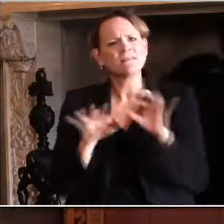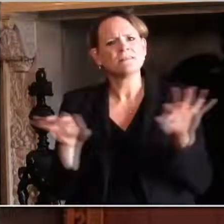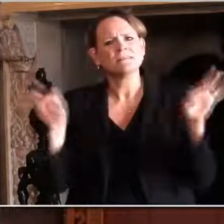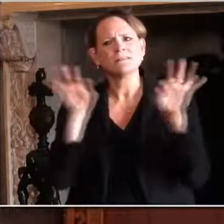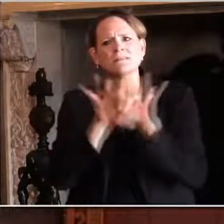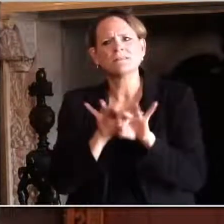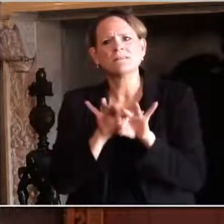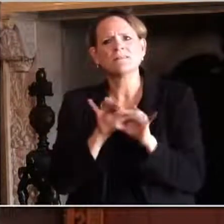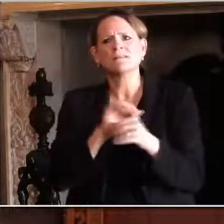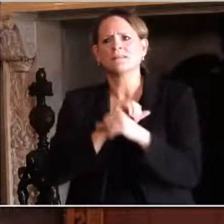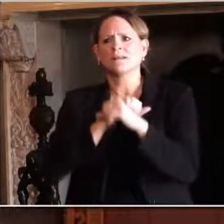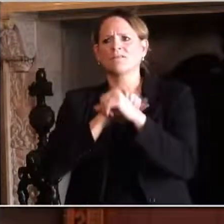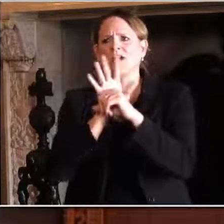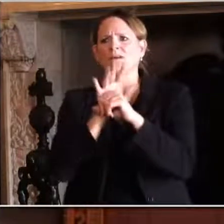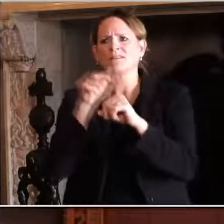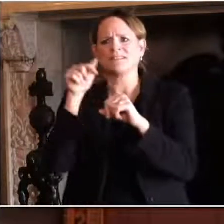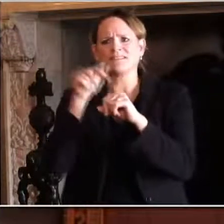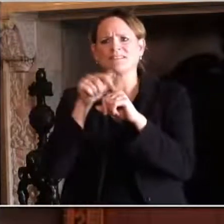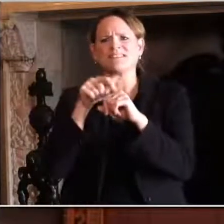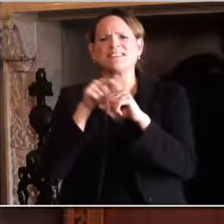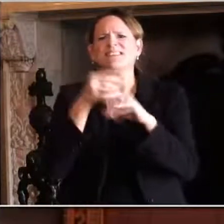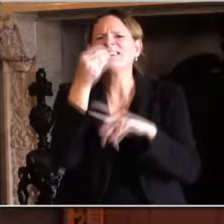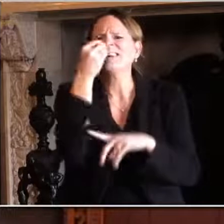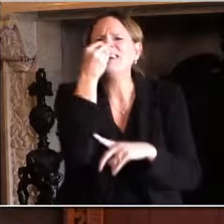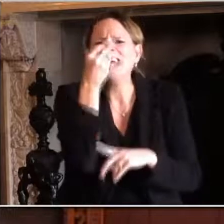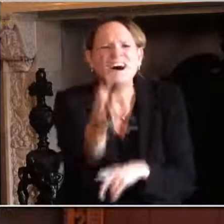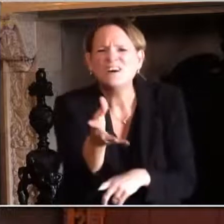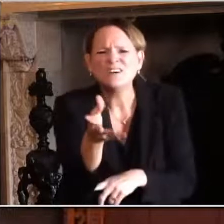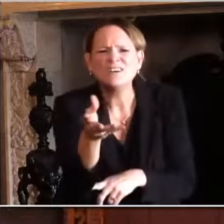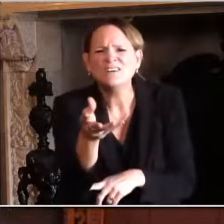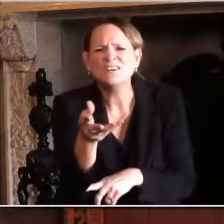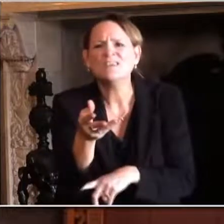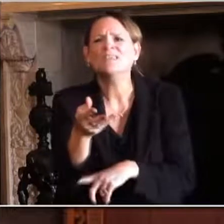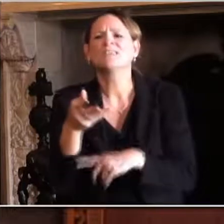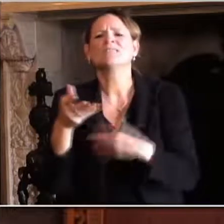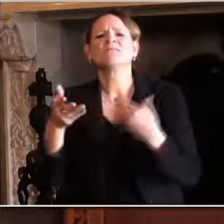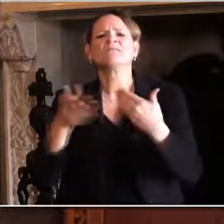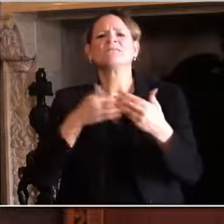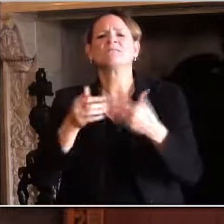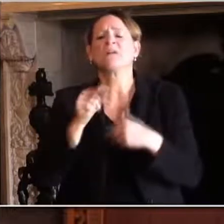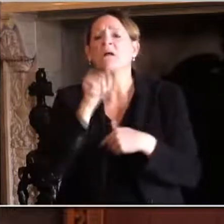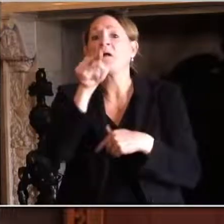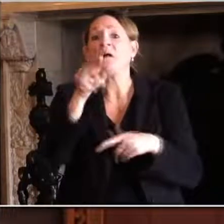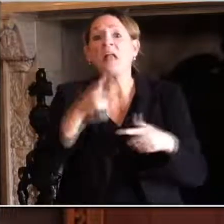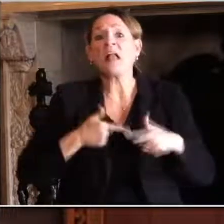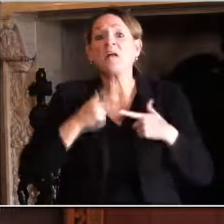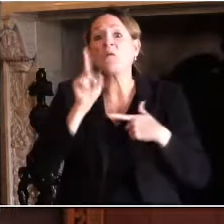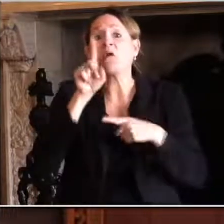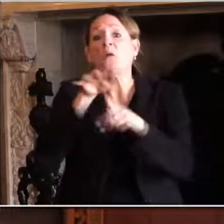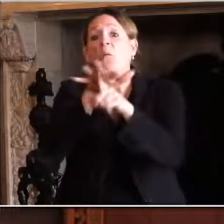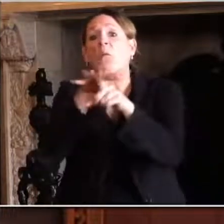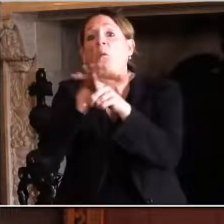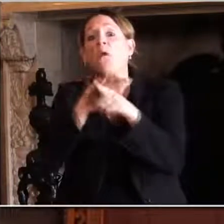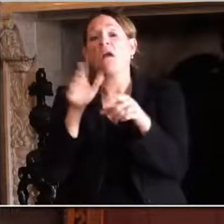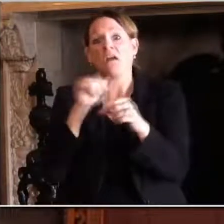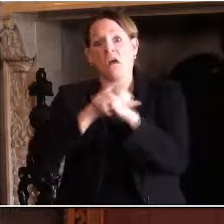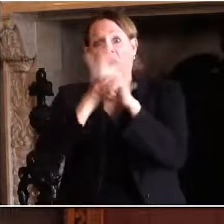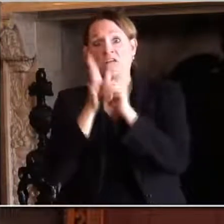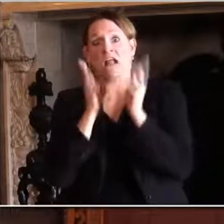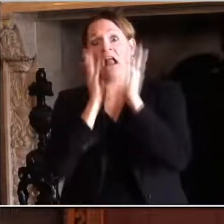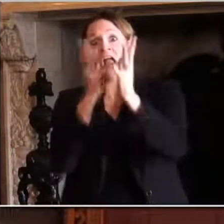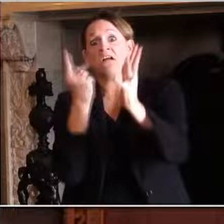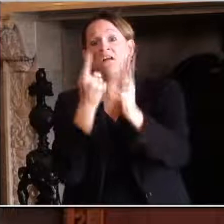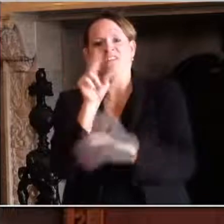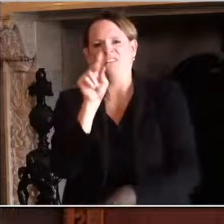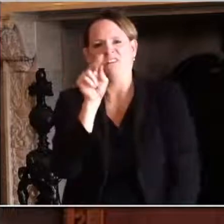virus does not know boundaries, even though we do a lot of looking at data around different